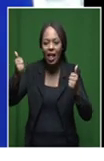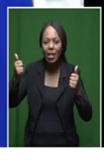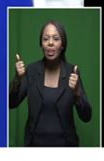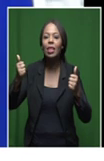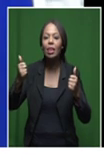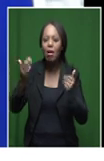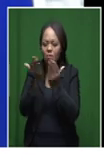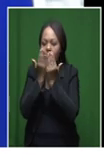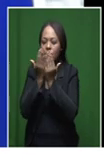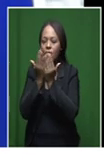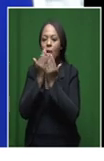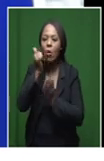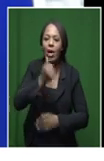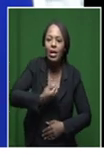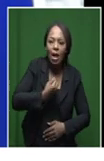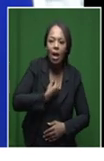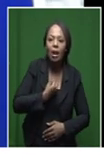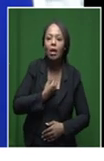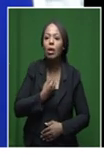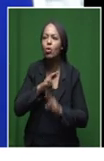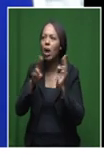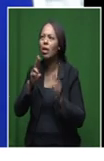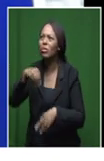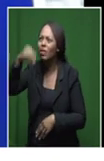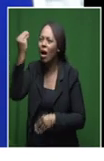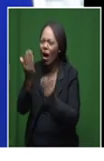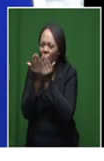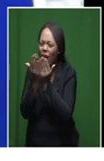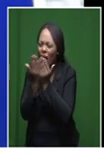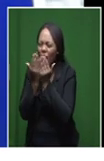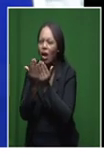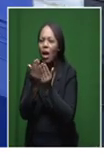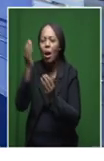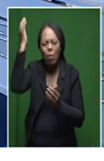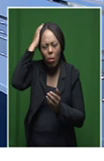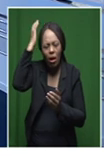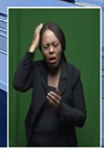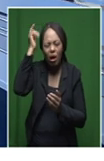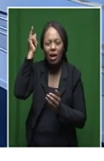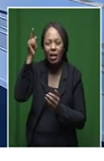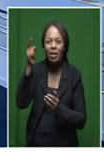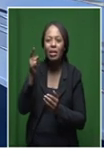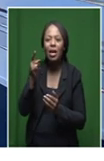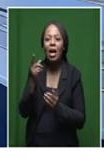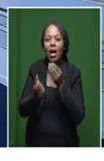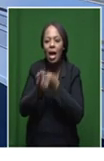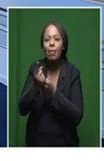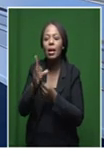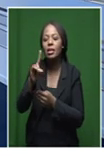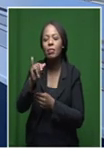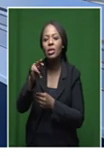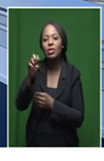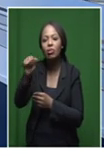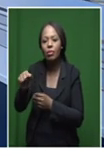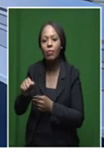made, and it just leads to a healthier, stronger brain. All right. And if I'm older, is there any way I can improve my